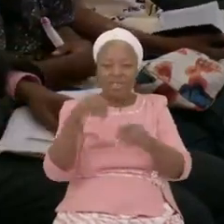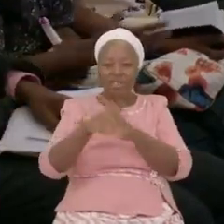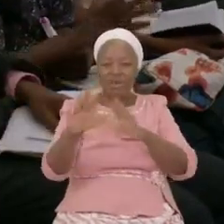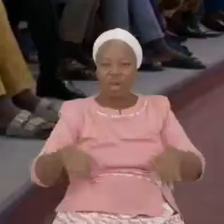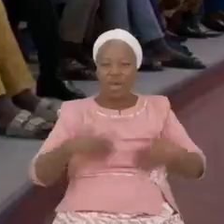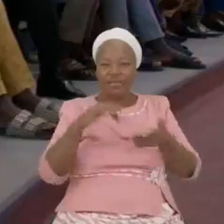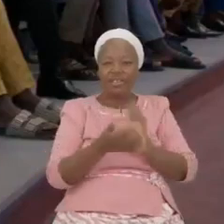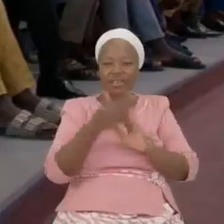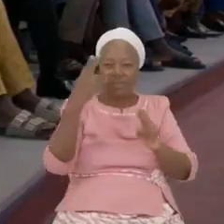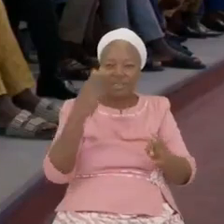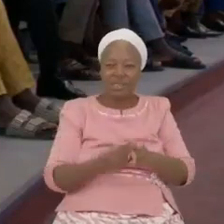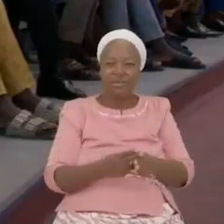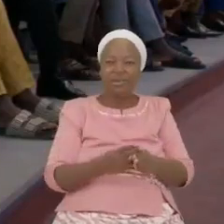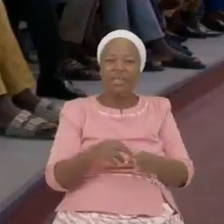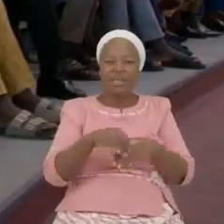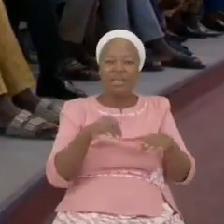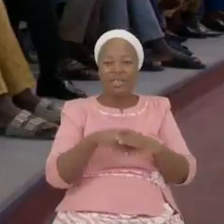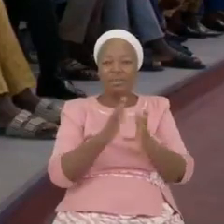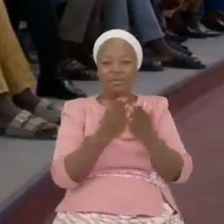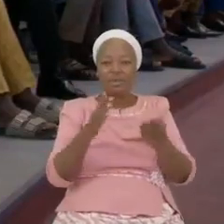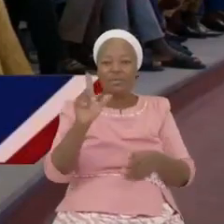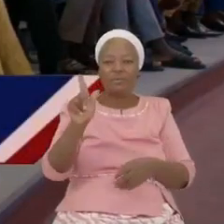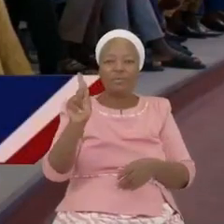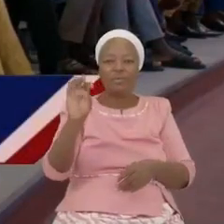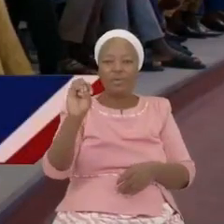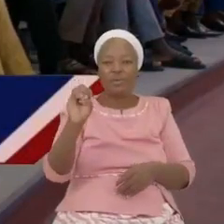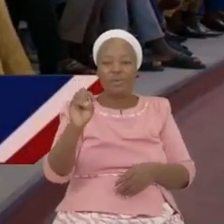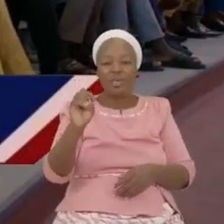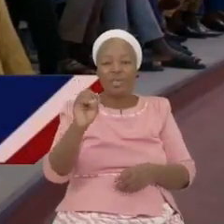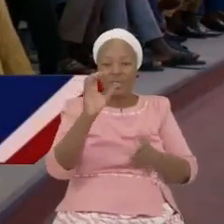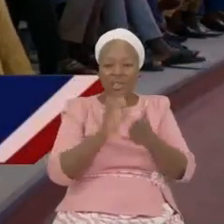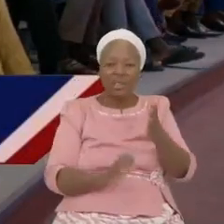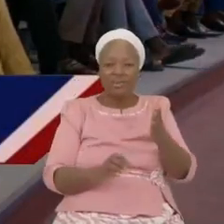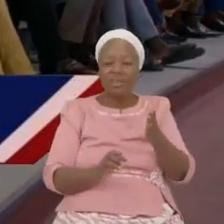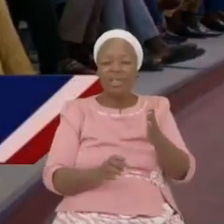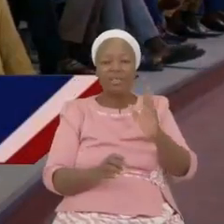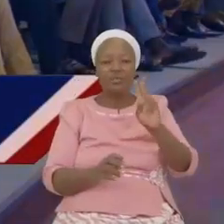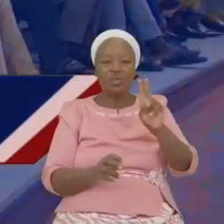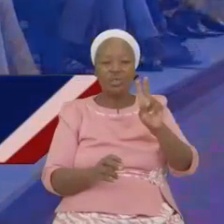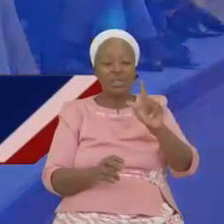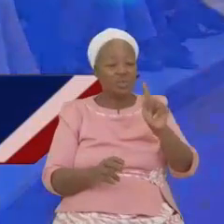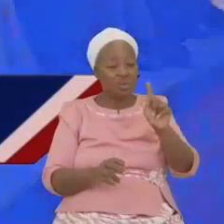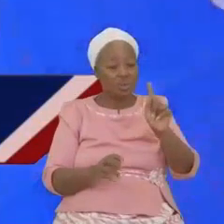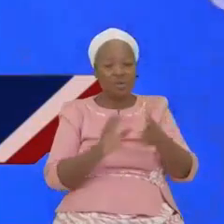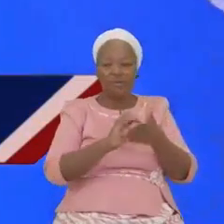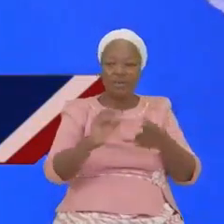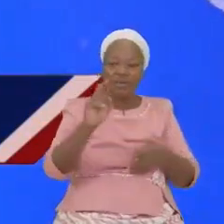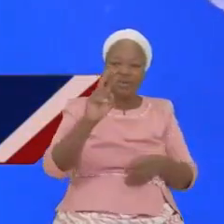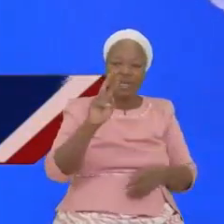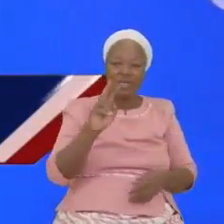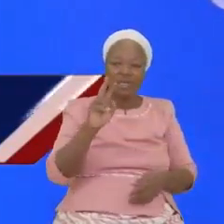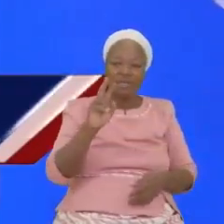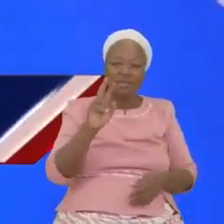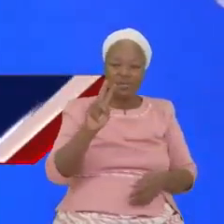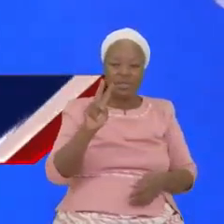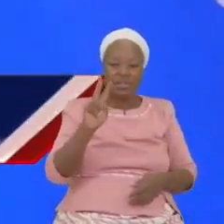name. Luke chapter 21, verse 33. Heaven and earth shall pass